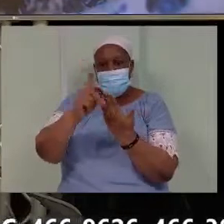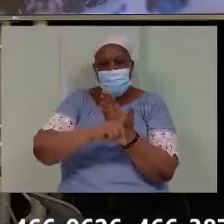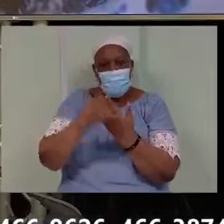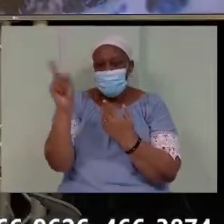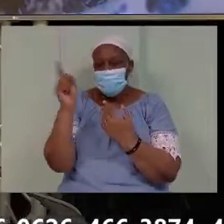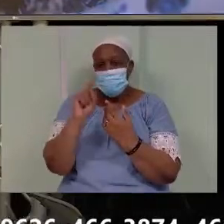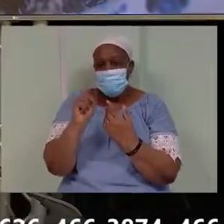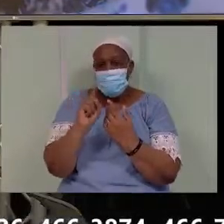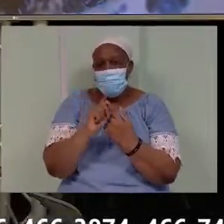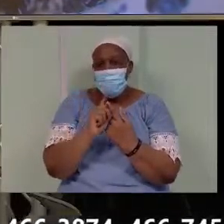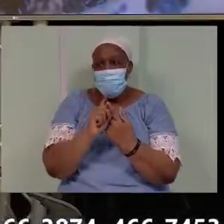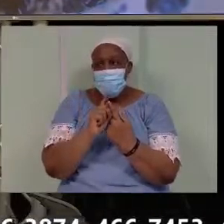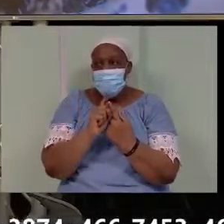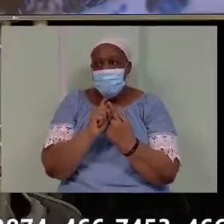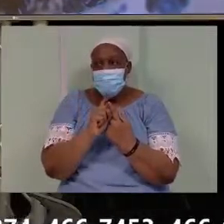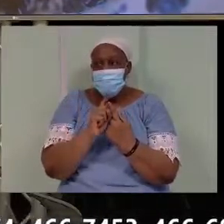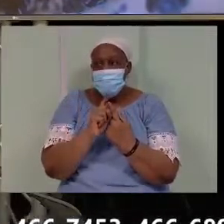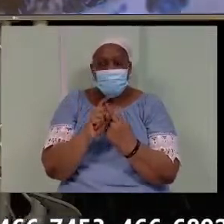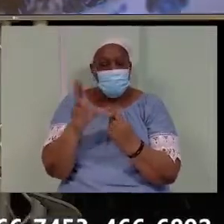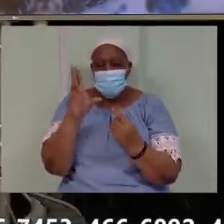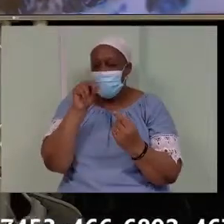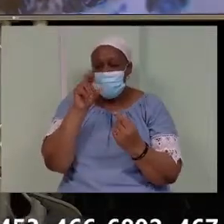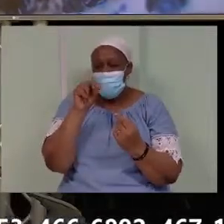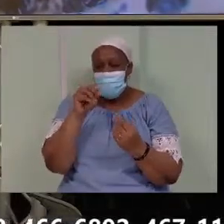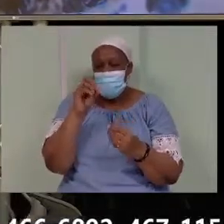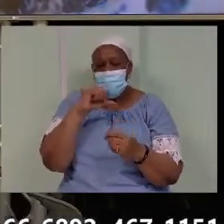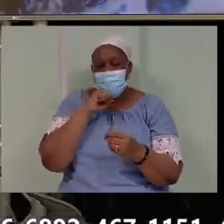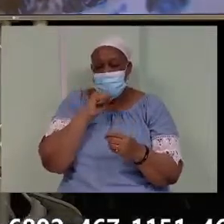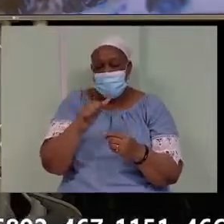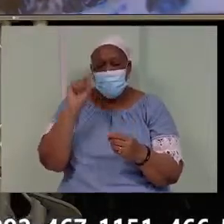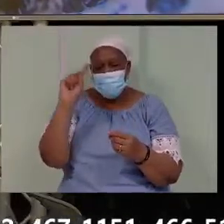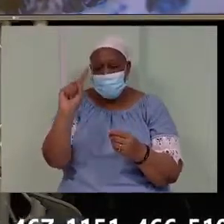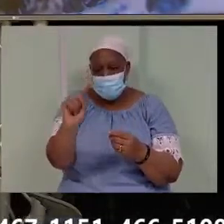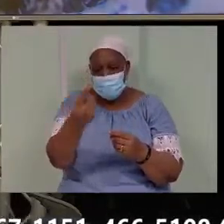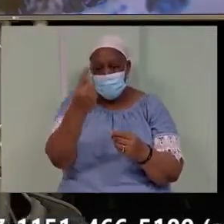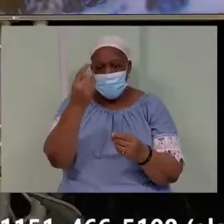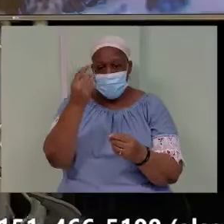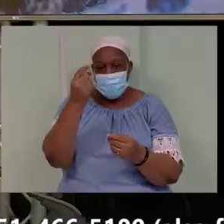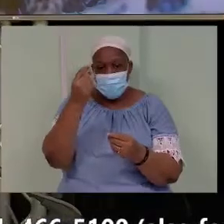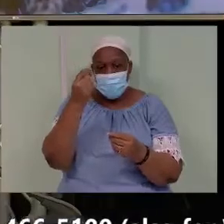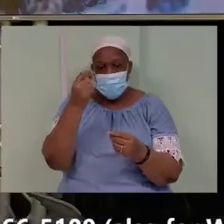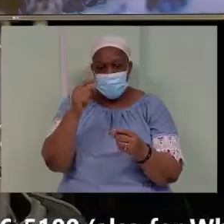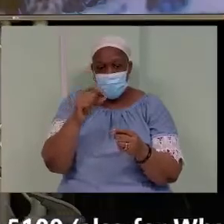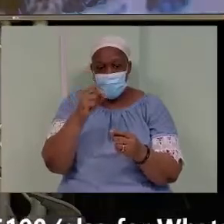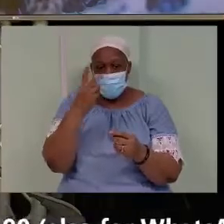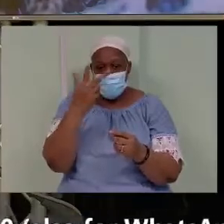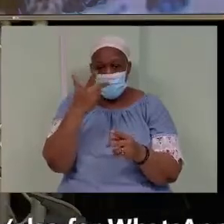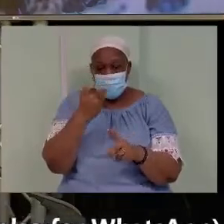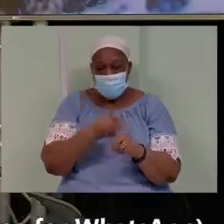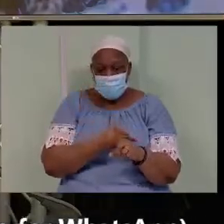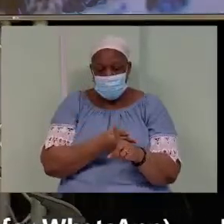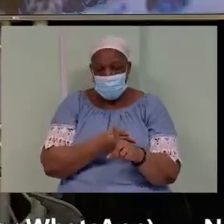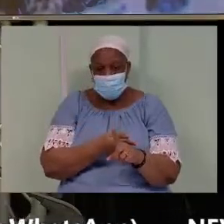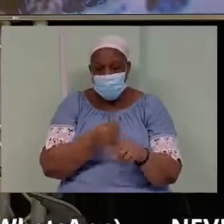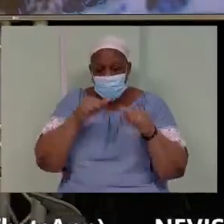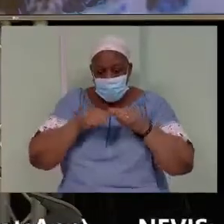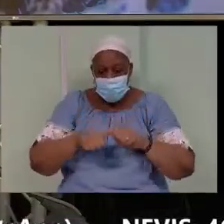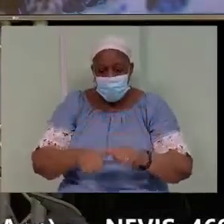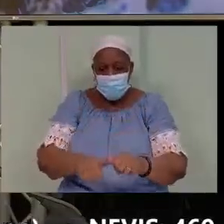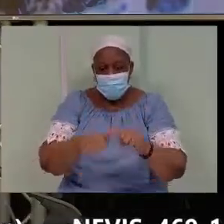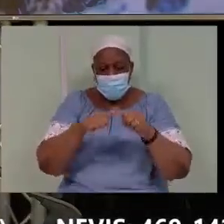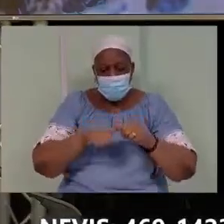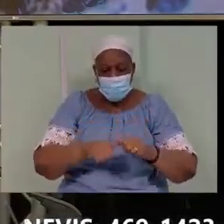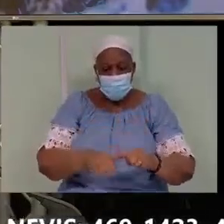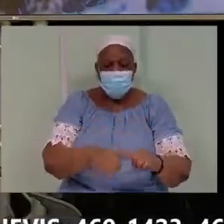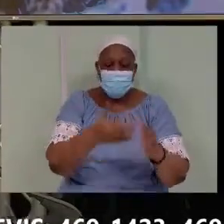want this to happen during the first term in particular. Instead, continuous assessments will be taking place